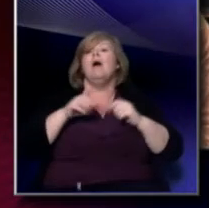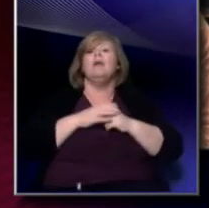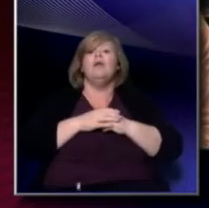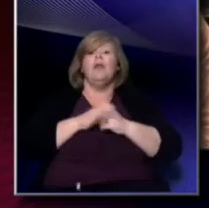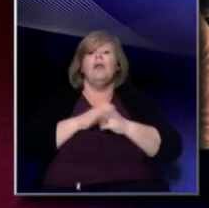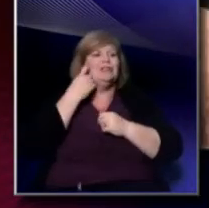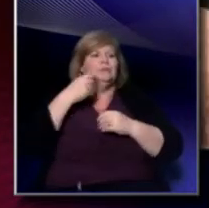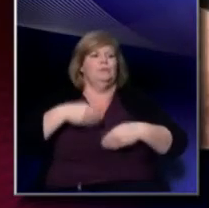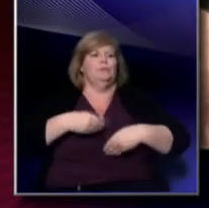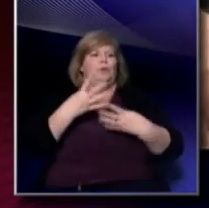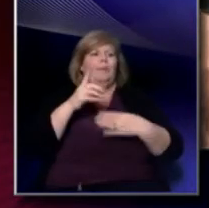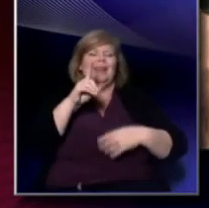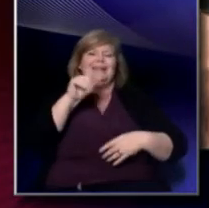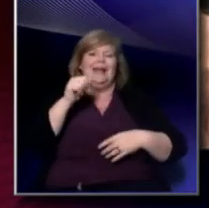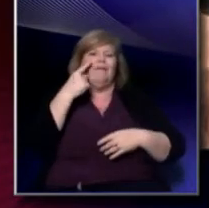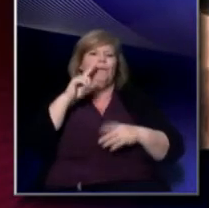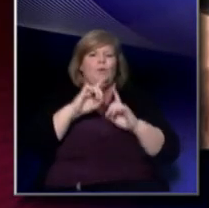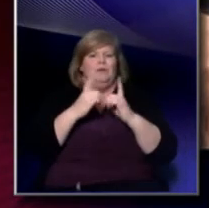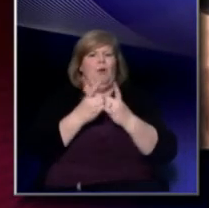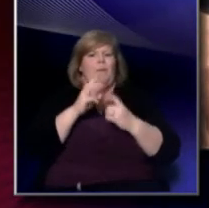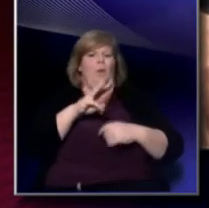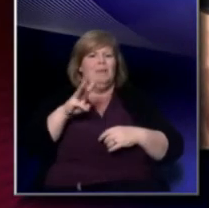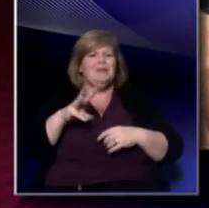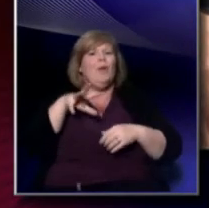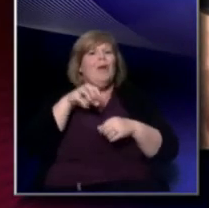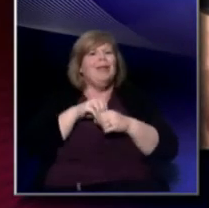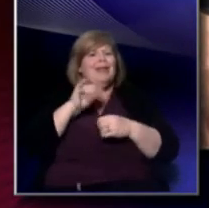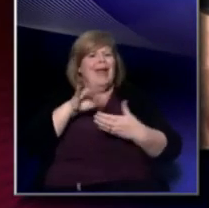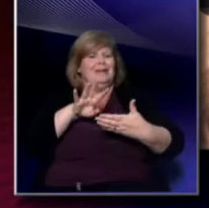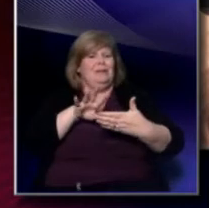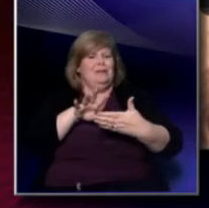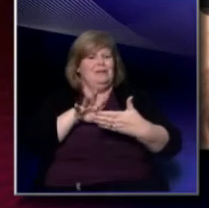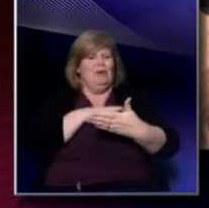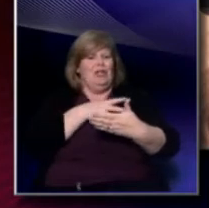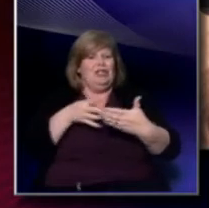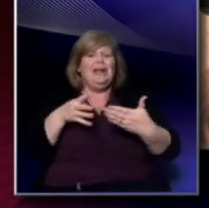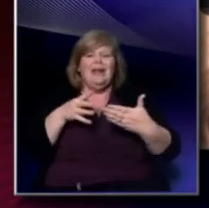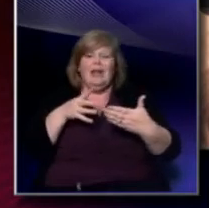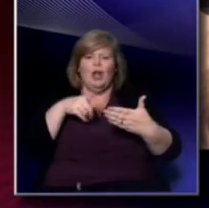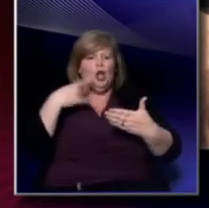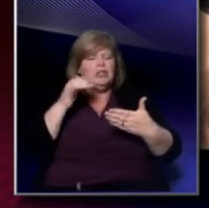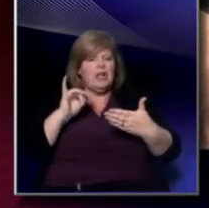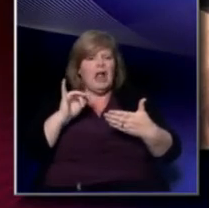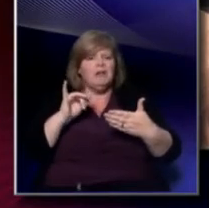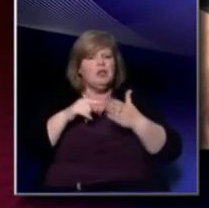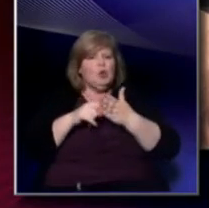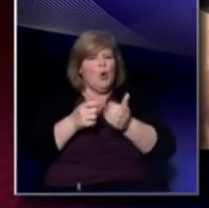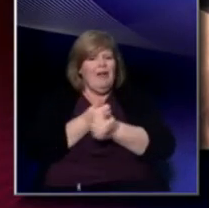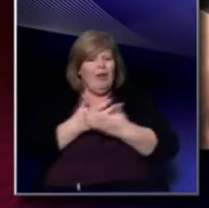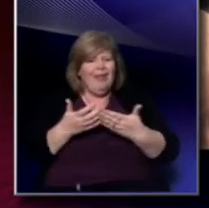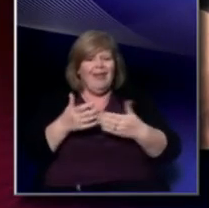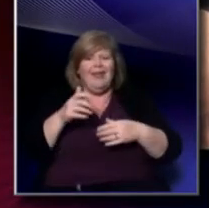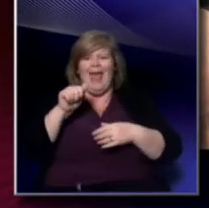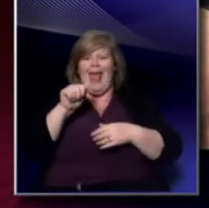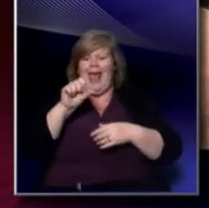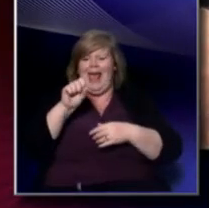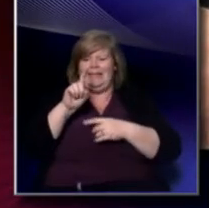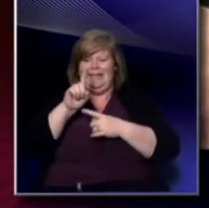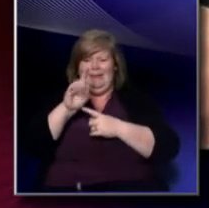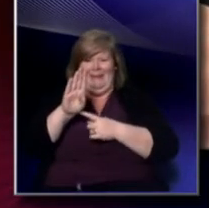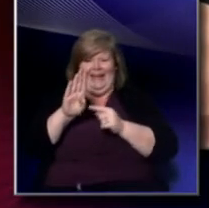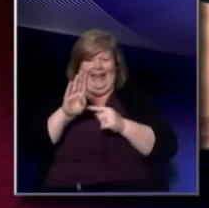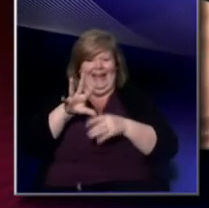itself. In the spreadsheet, it seems like it displays everything as just ASDB. It doesn't seem to distinguish between ASB and